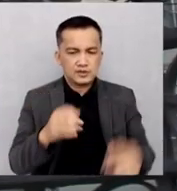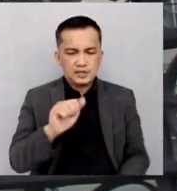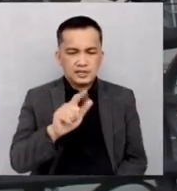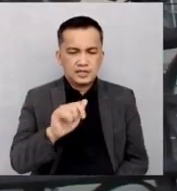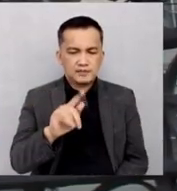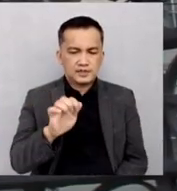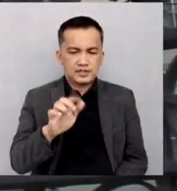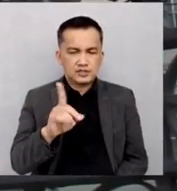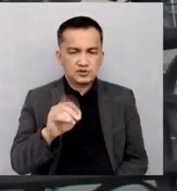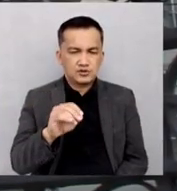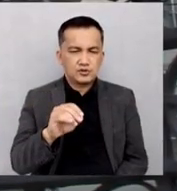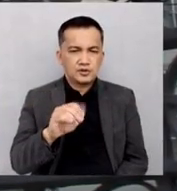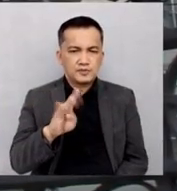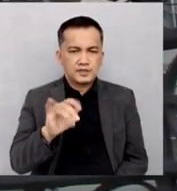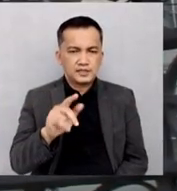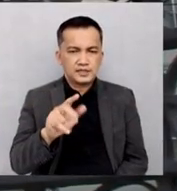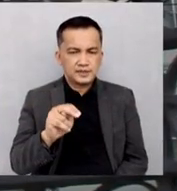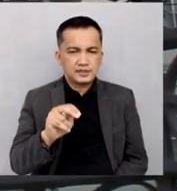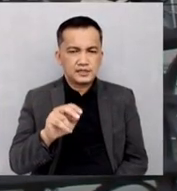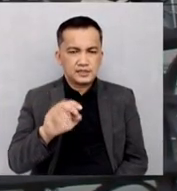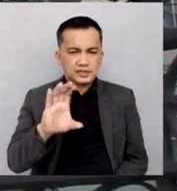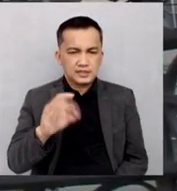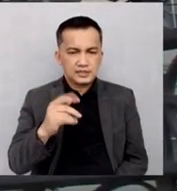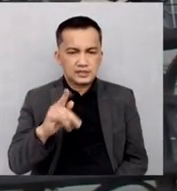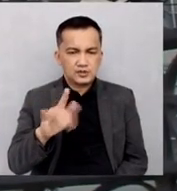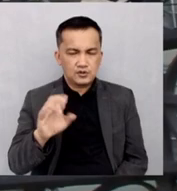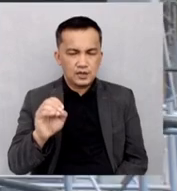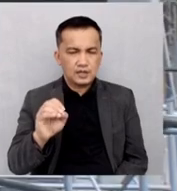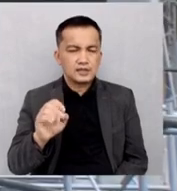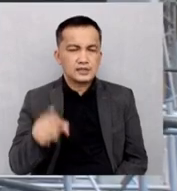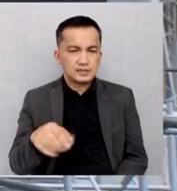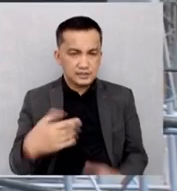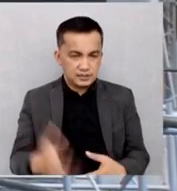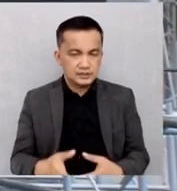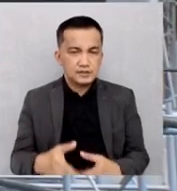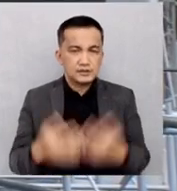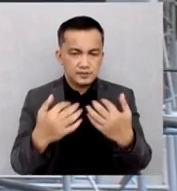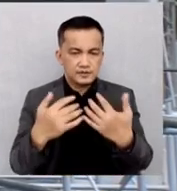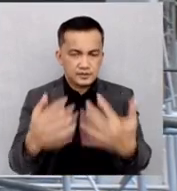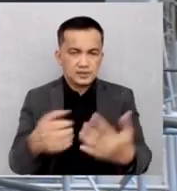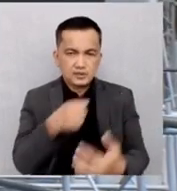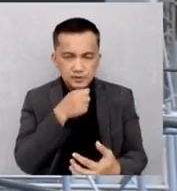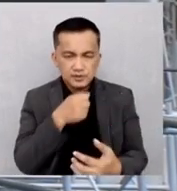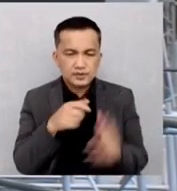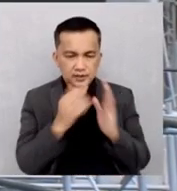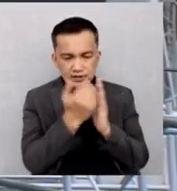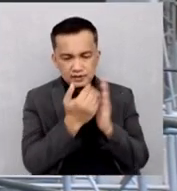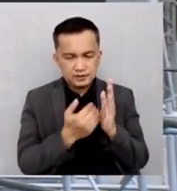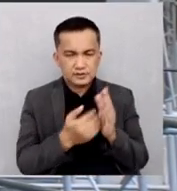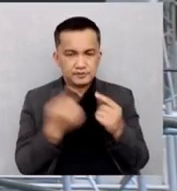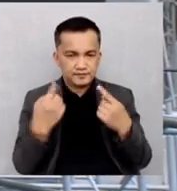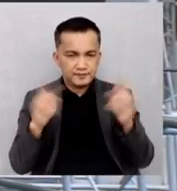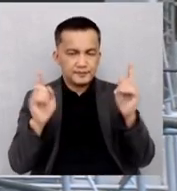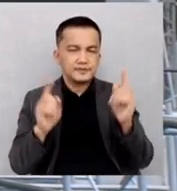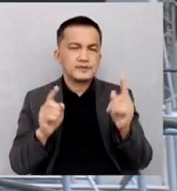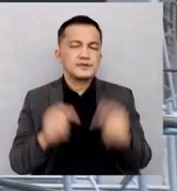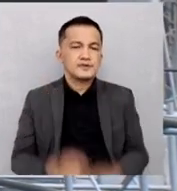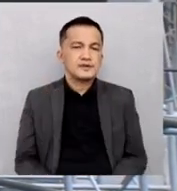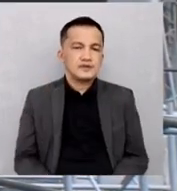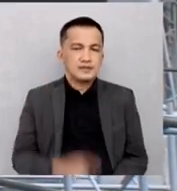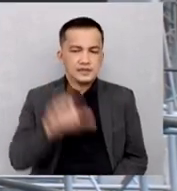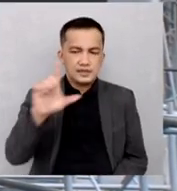Benjamin Kagiwa. And after that press conference, we will be expecting for the list of the successful examinees at the LED